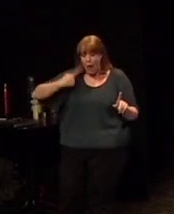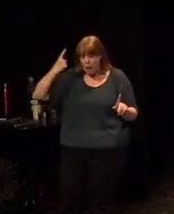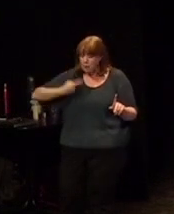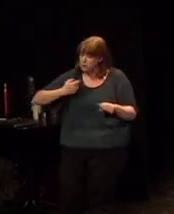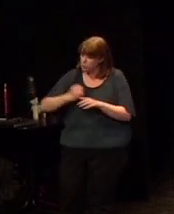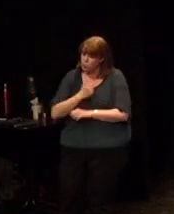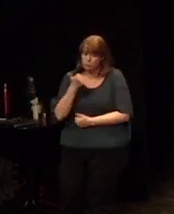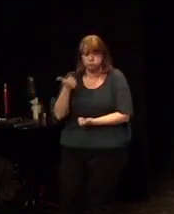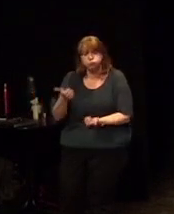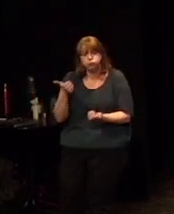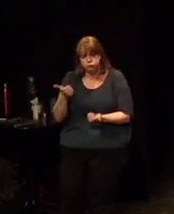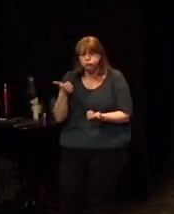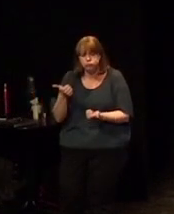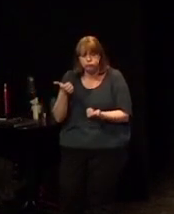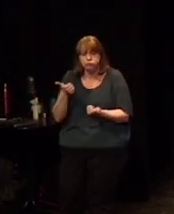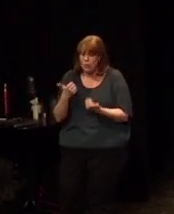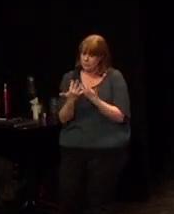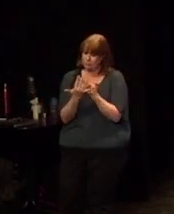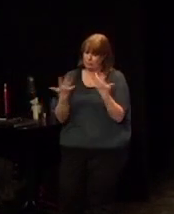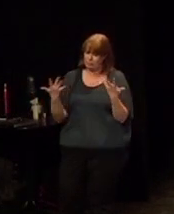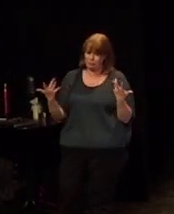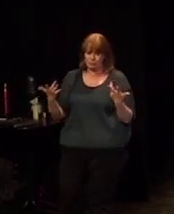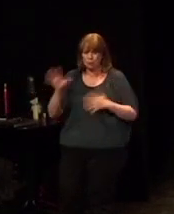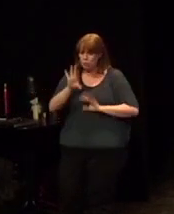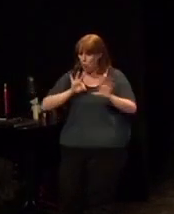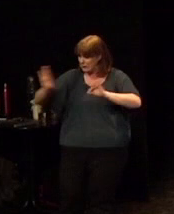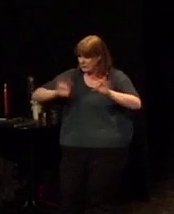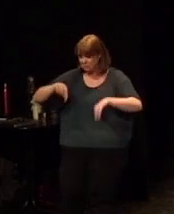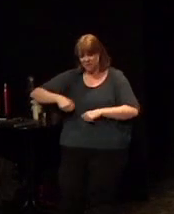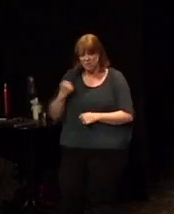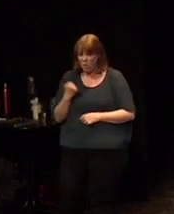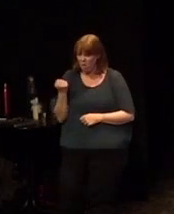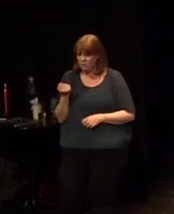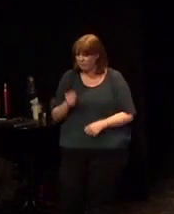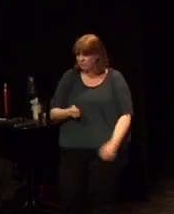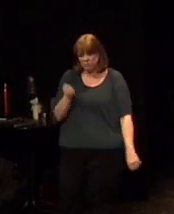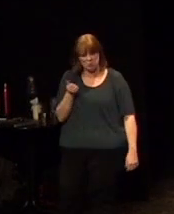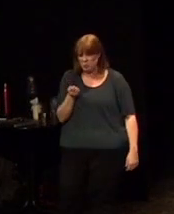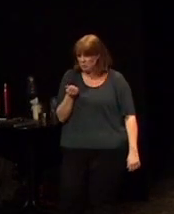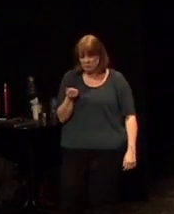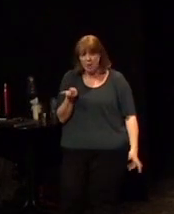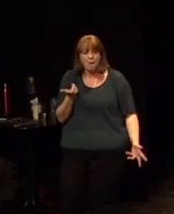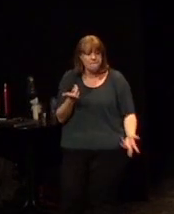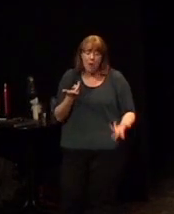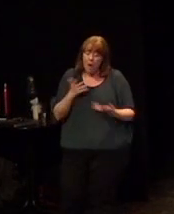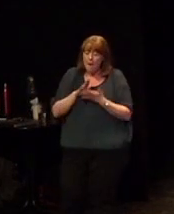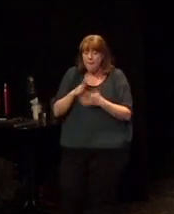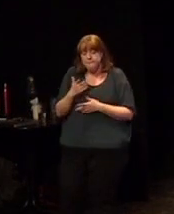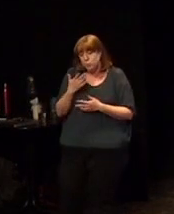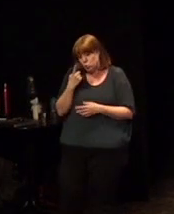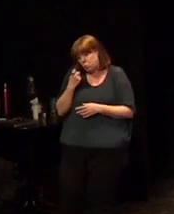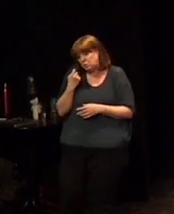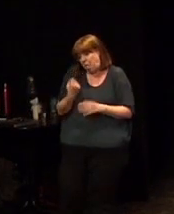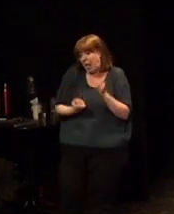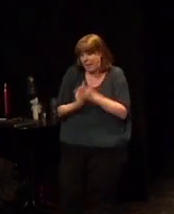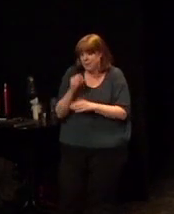doing very well in theatre industry, you've got so many shows where it got been happening, but that's not the day it will happen. We've